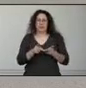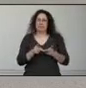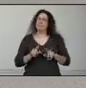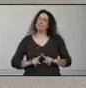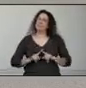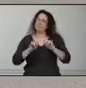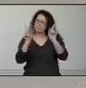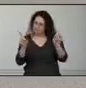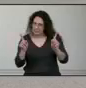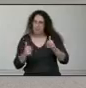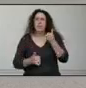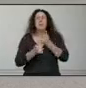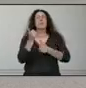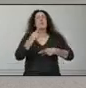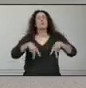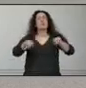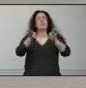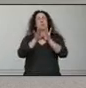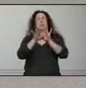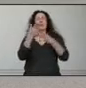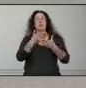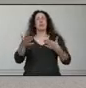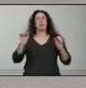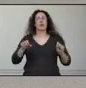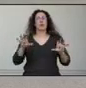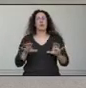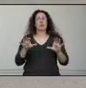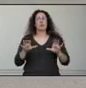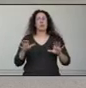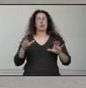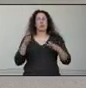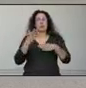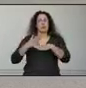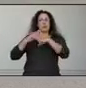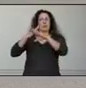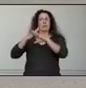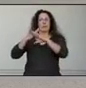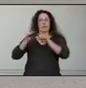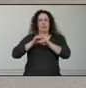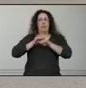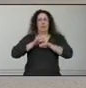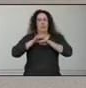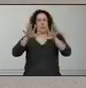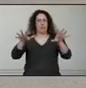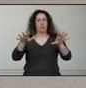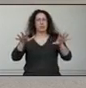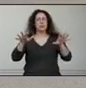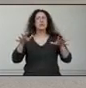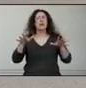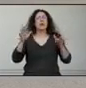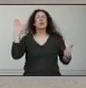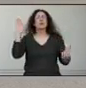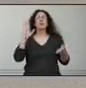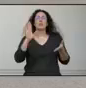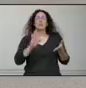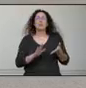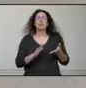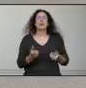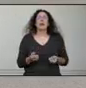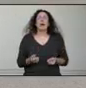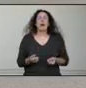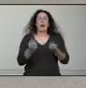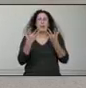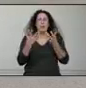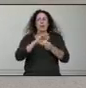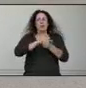important thing that we can do to prevent outbreaks in congregate settings is to reduce the number of cases in the